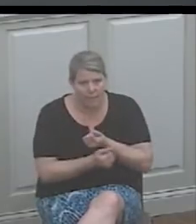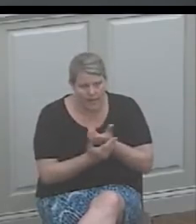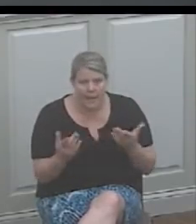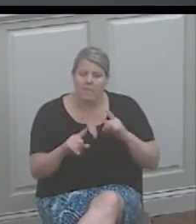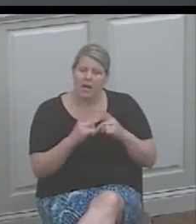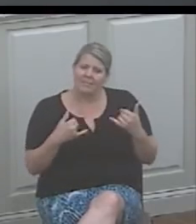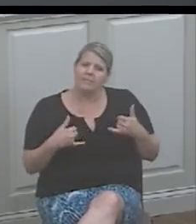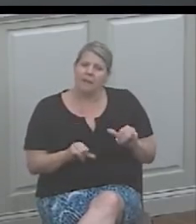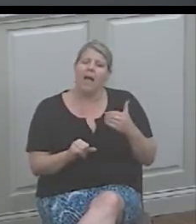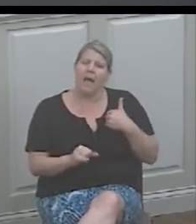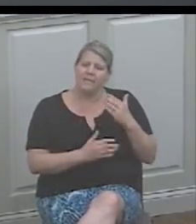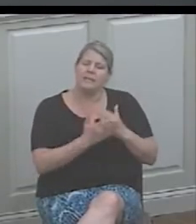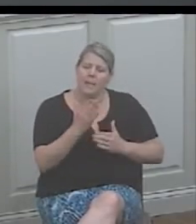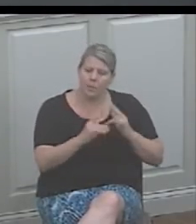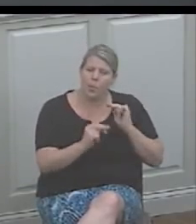take.